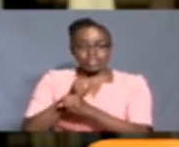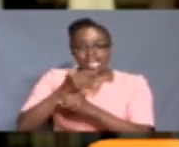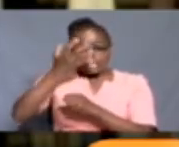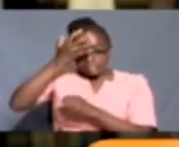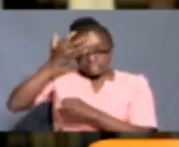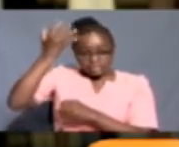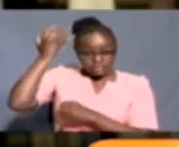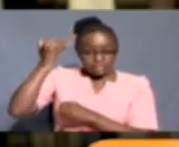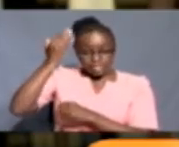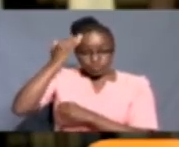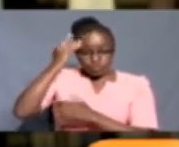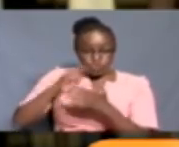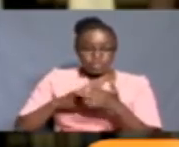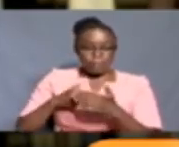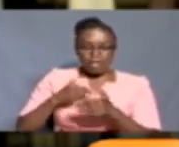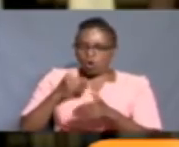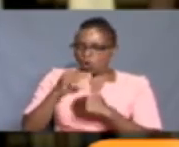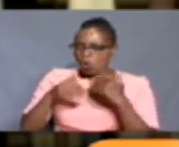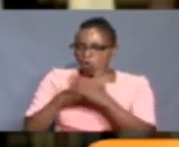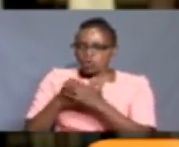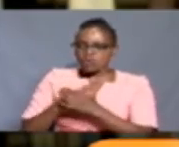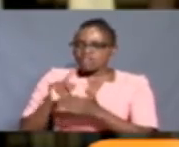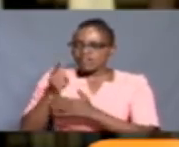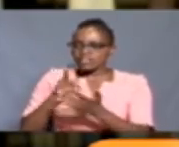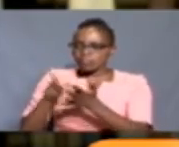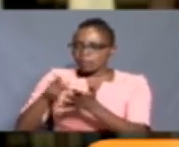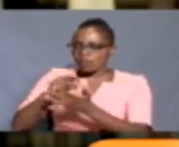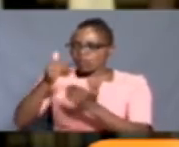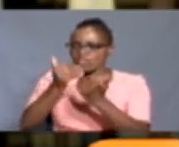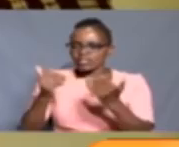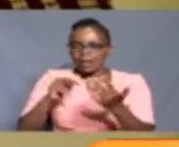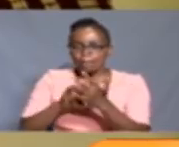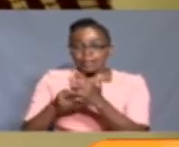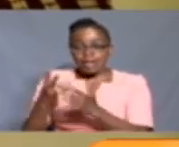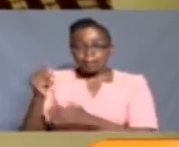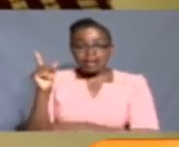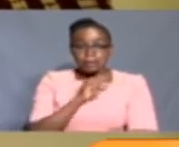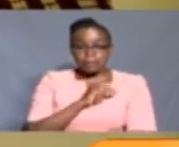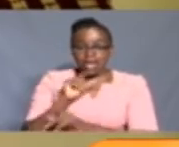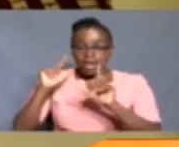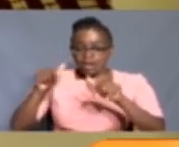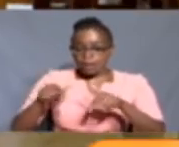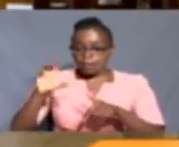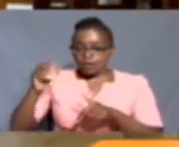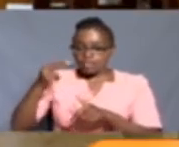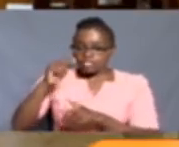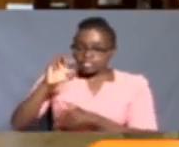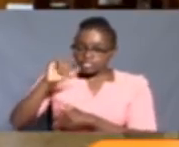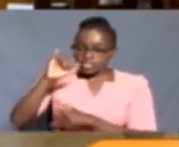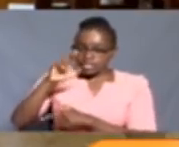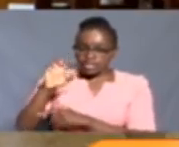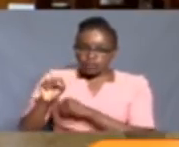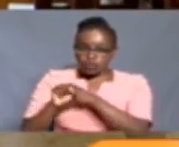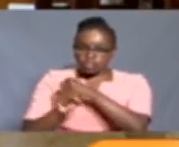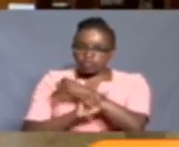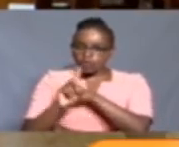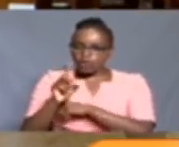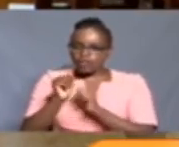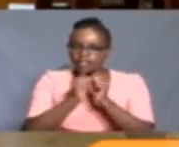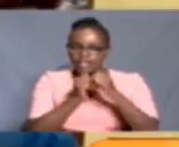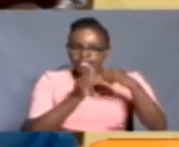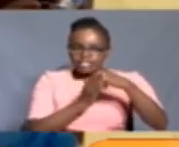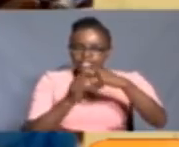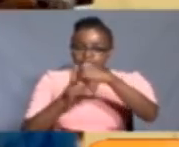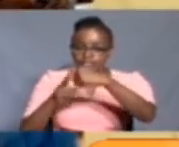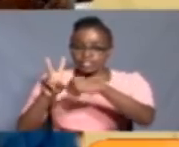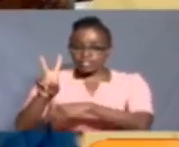what? I had to take all the other children to school, and the money is finished. Limuru Cheshire Home was founded in